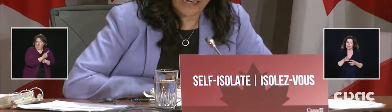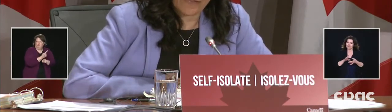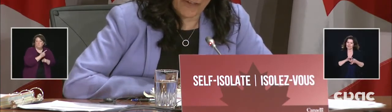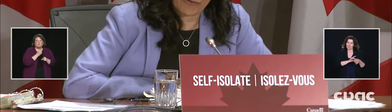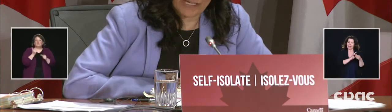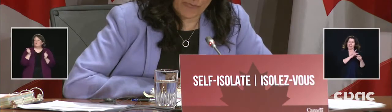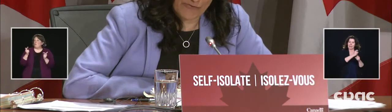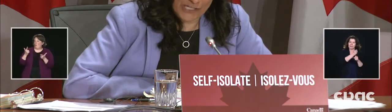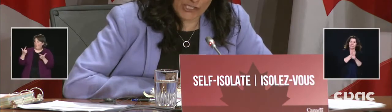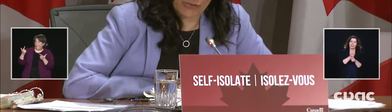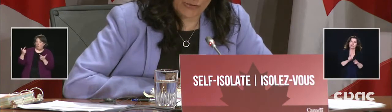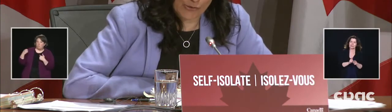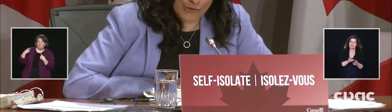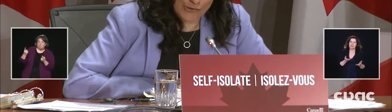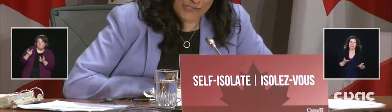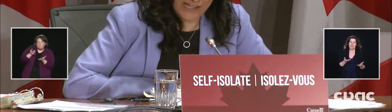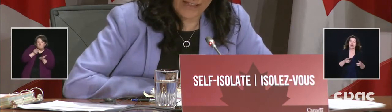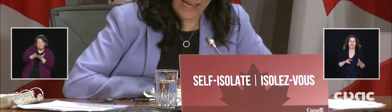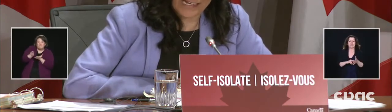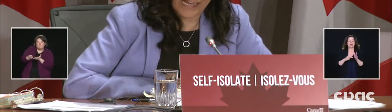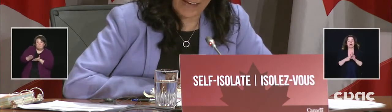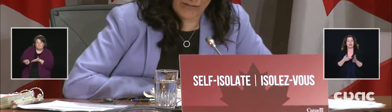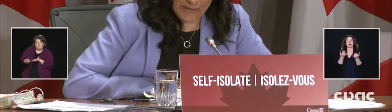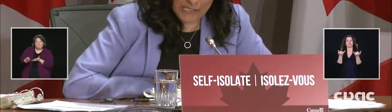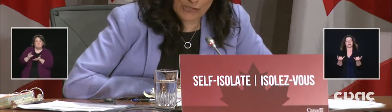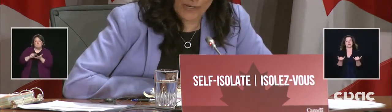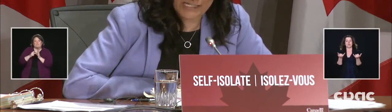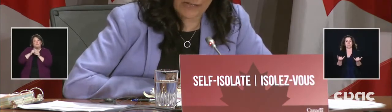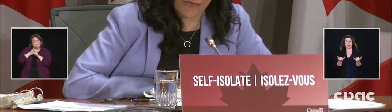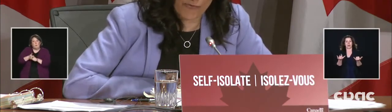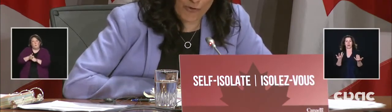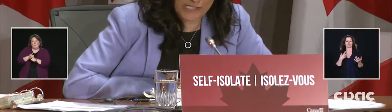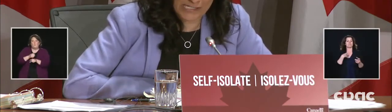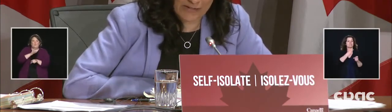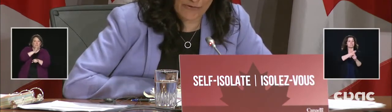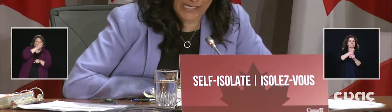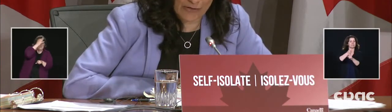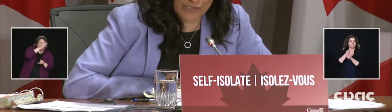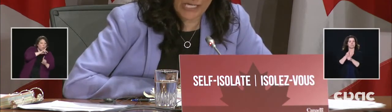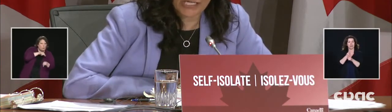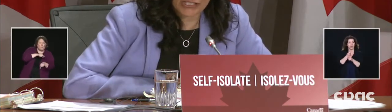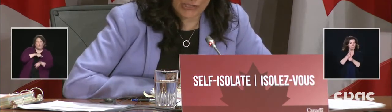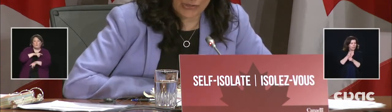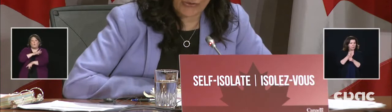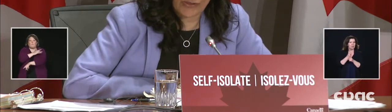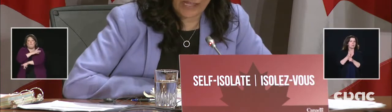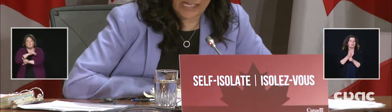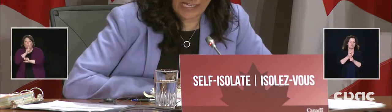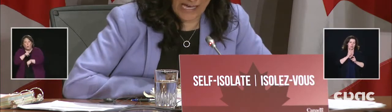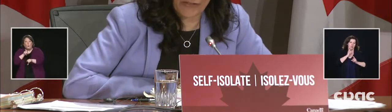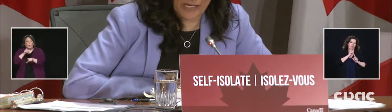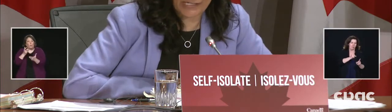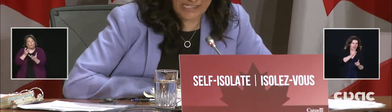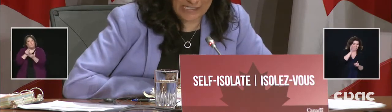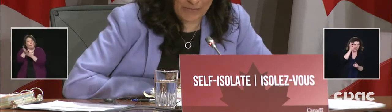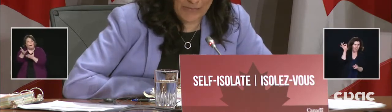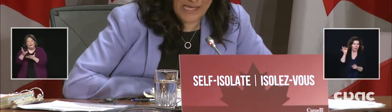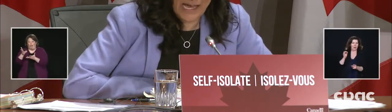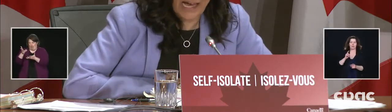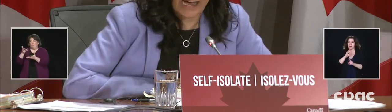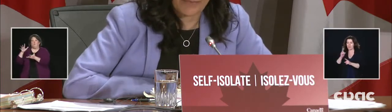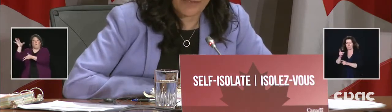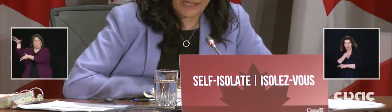on federal and provincial orders that have come into us for delivery out to the healthcare